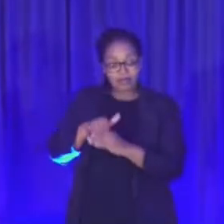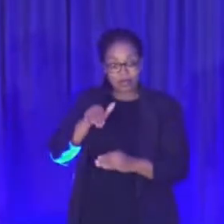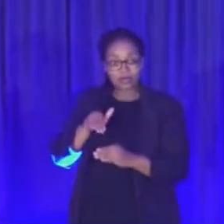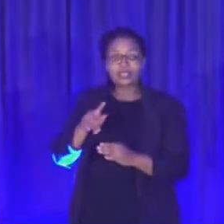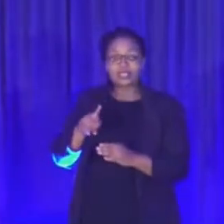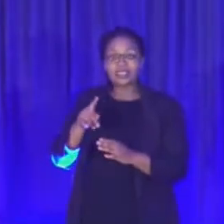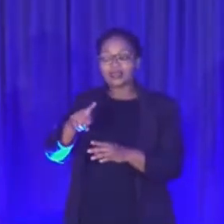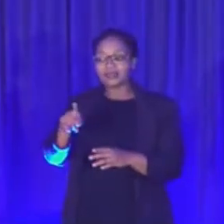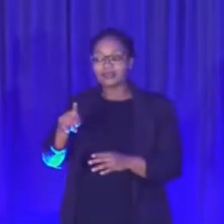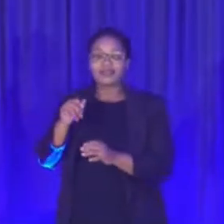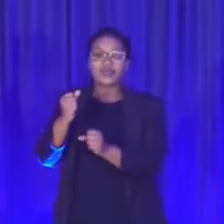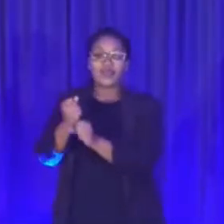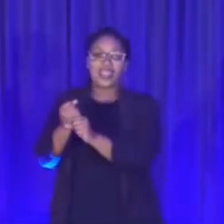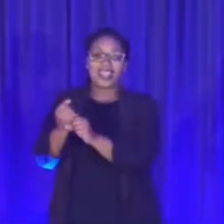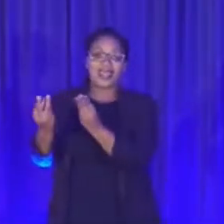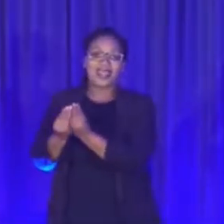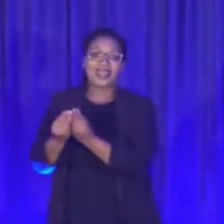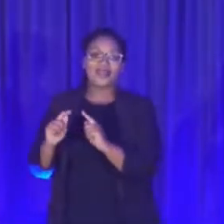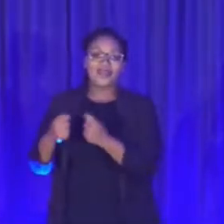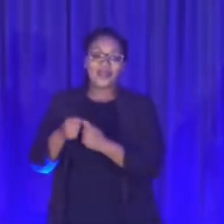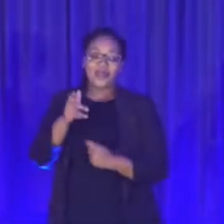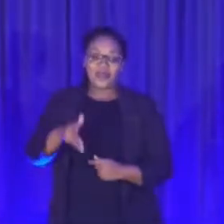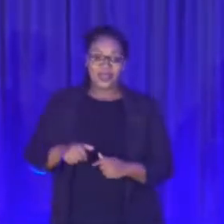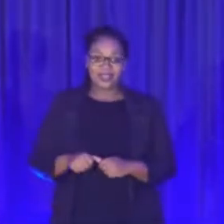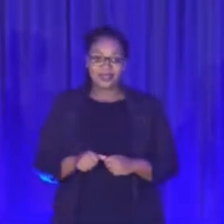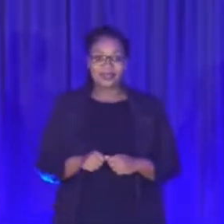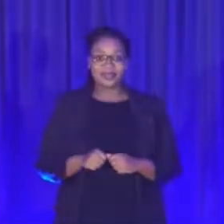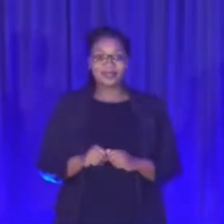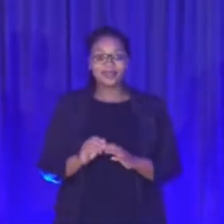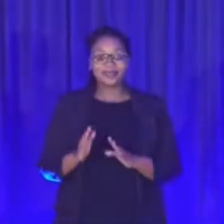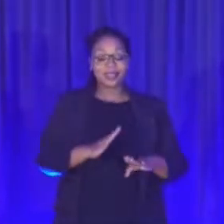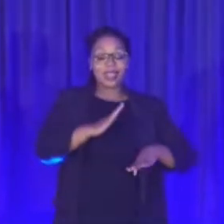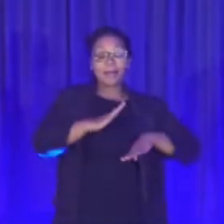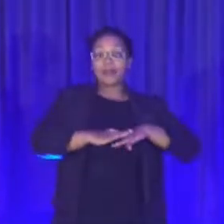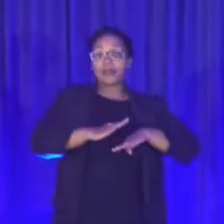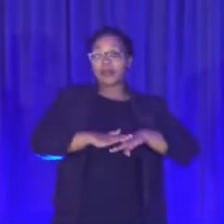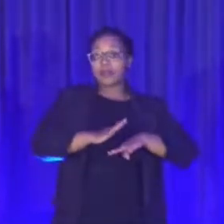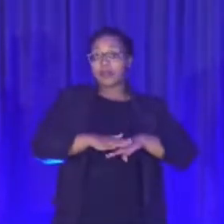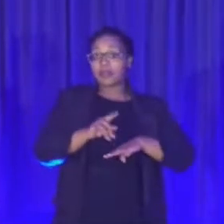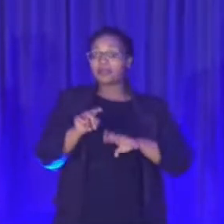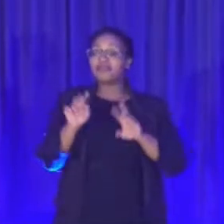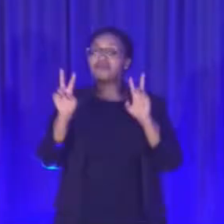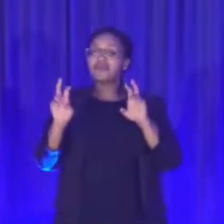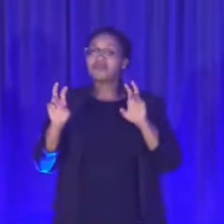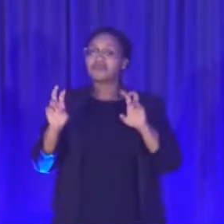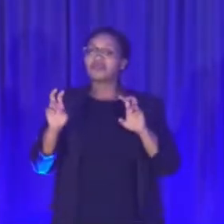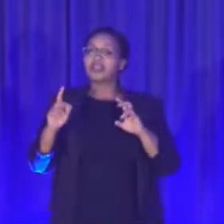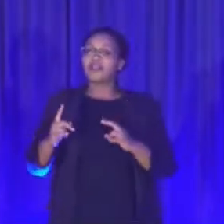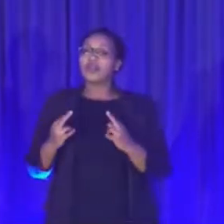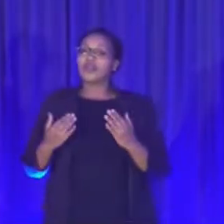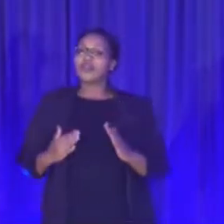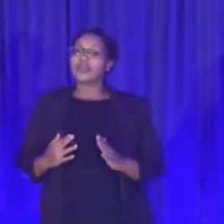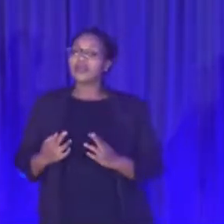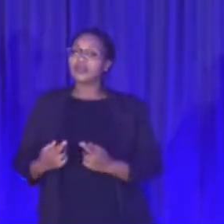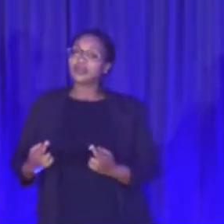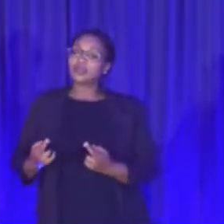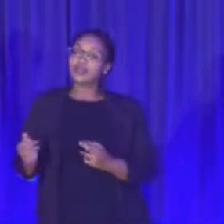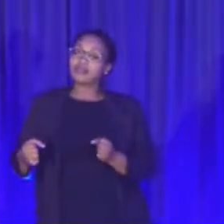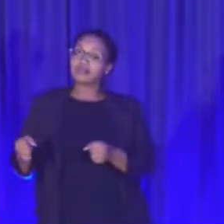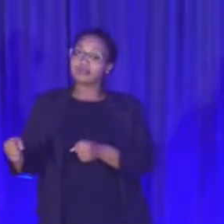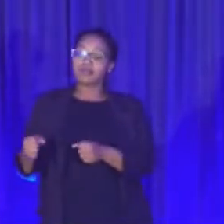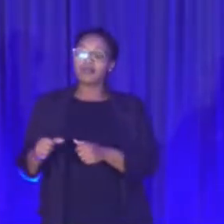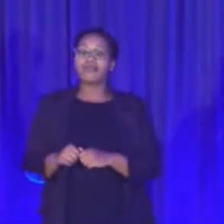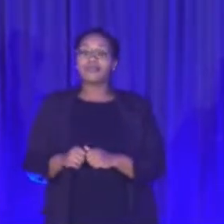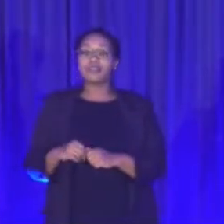In addition to aspects related to human capital, we are also strengthening our